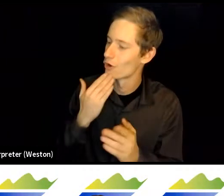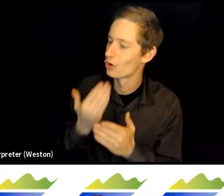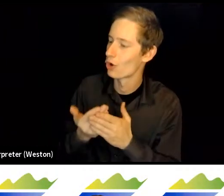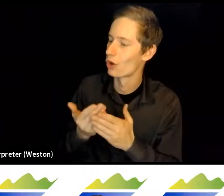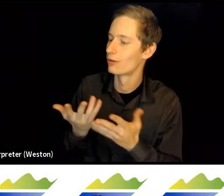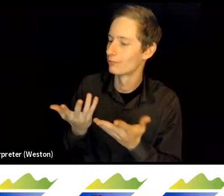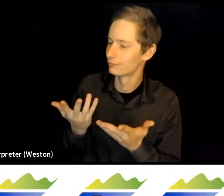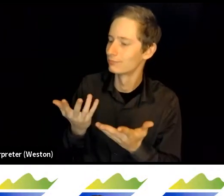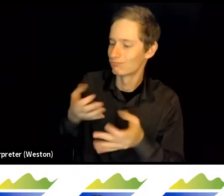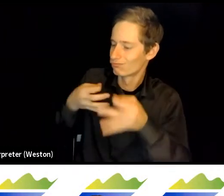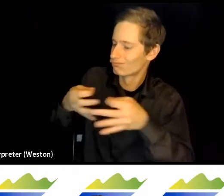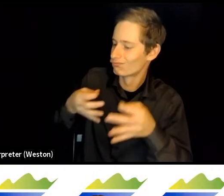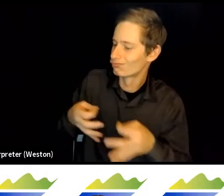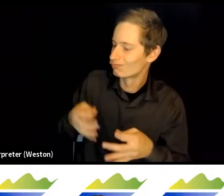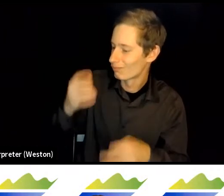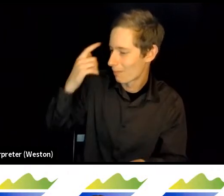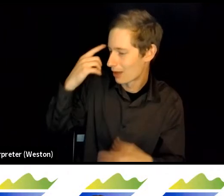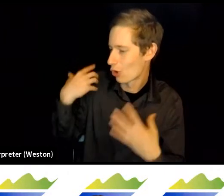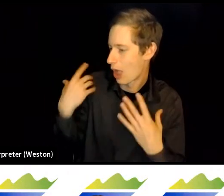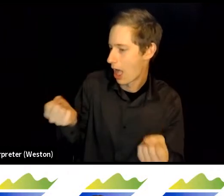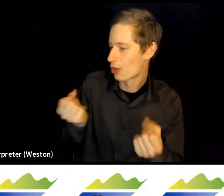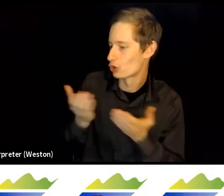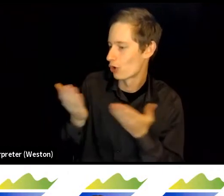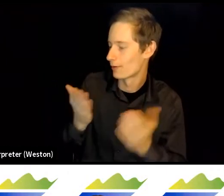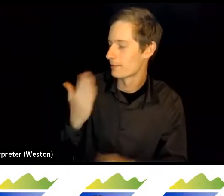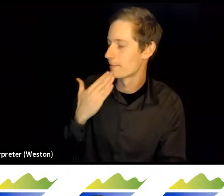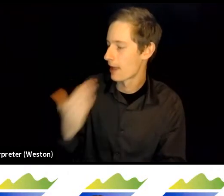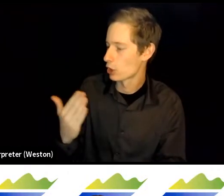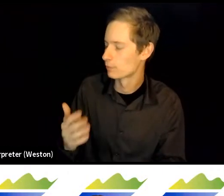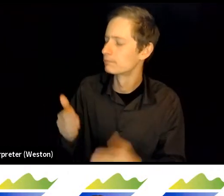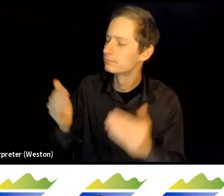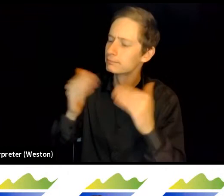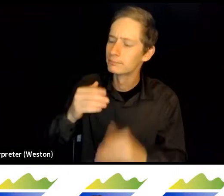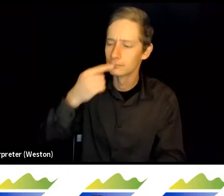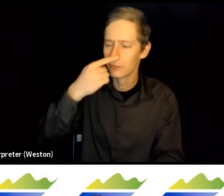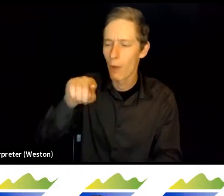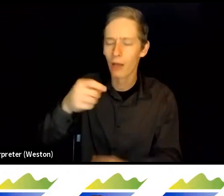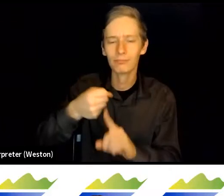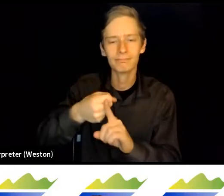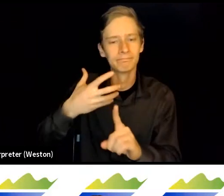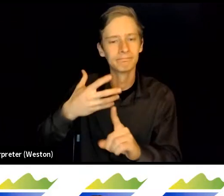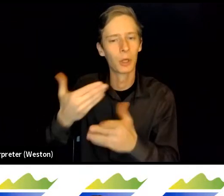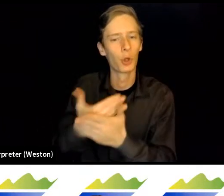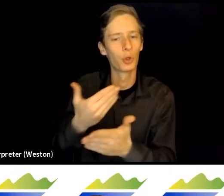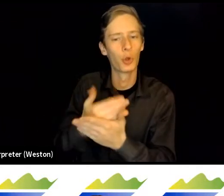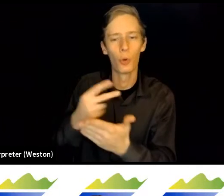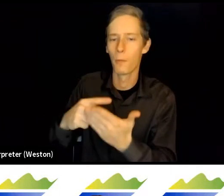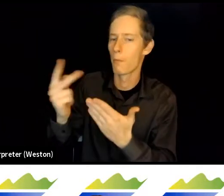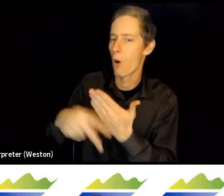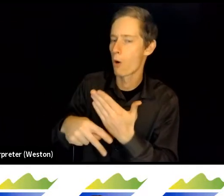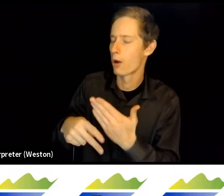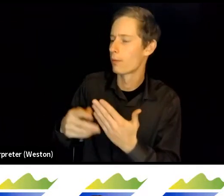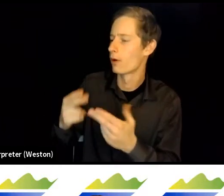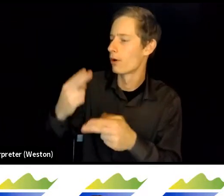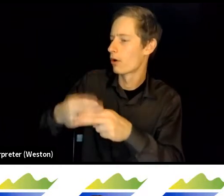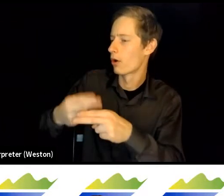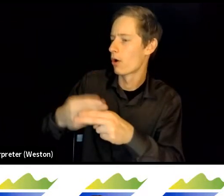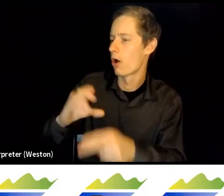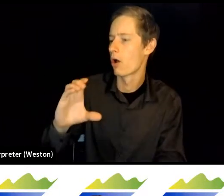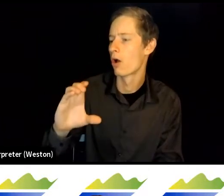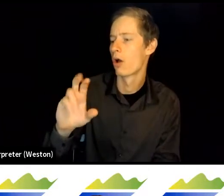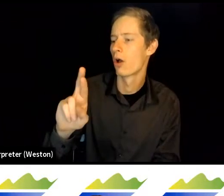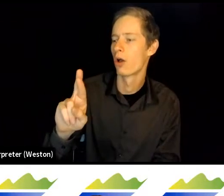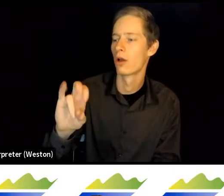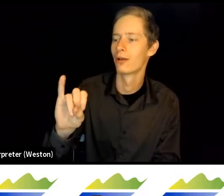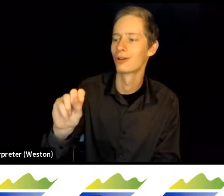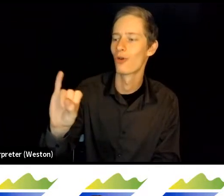health services. And can you talk more about a new initiative that your organization was spearheading, the Crisis